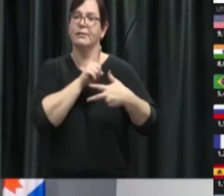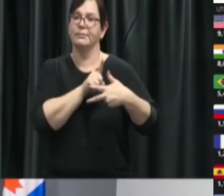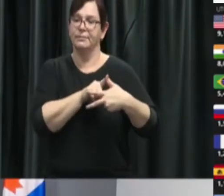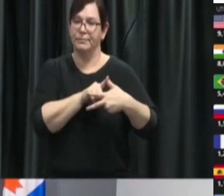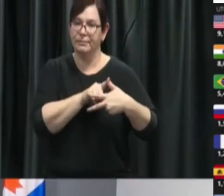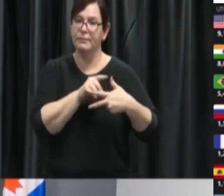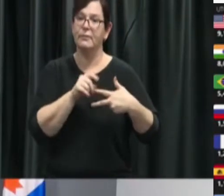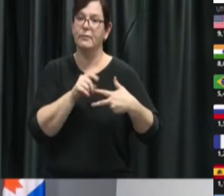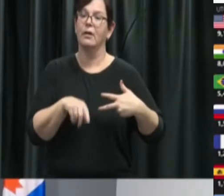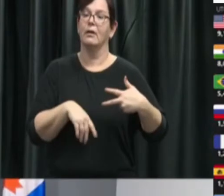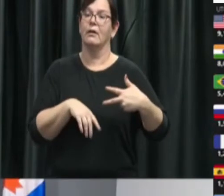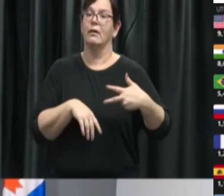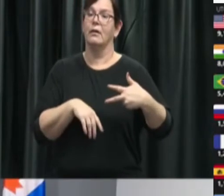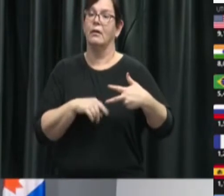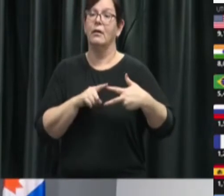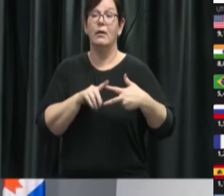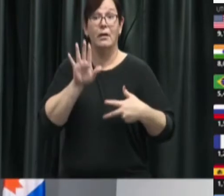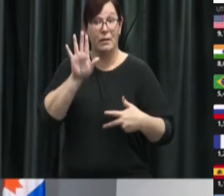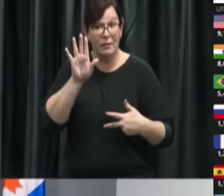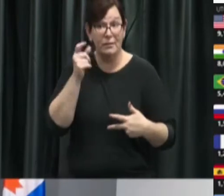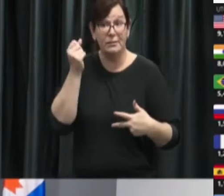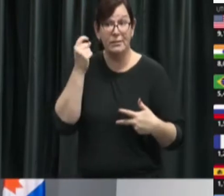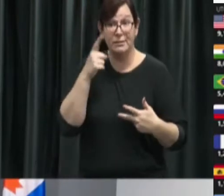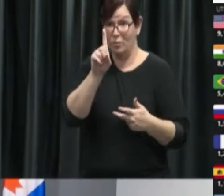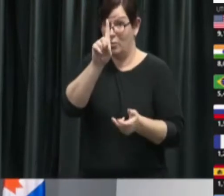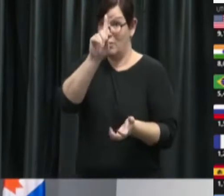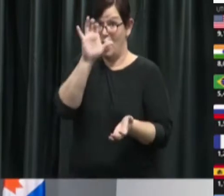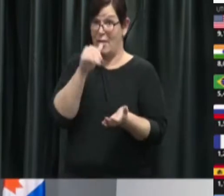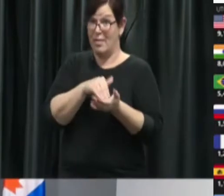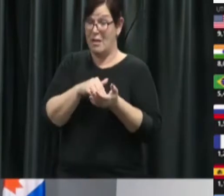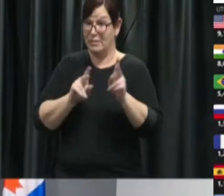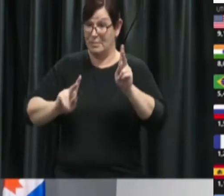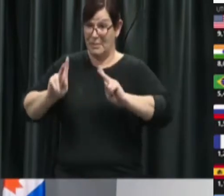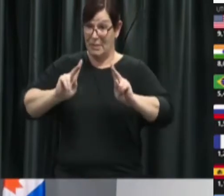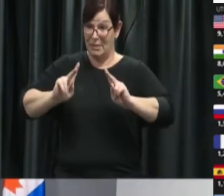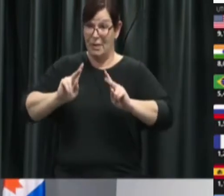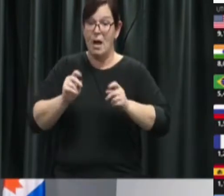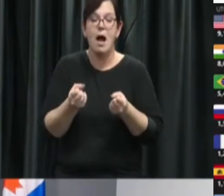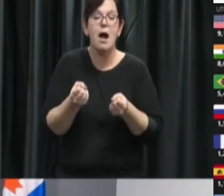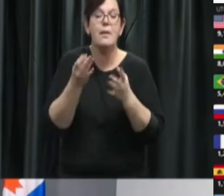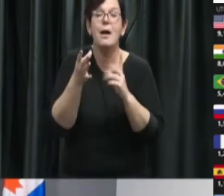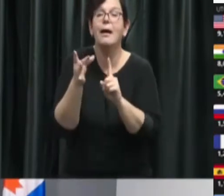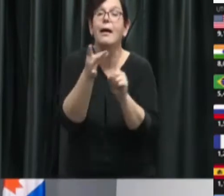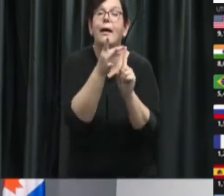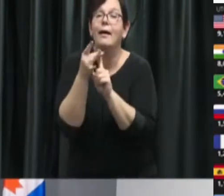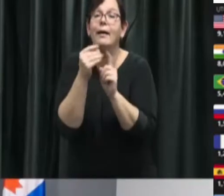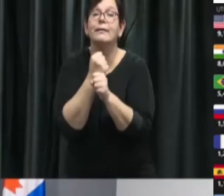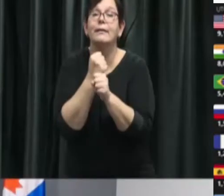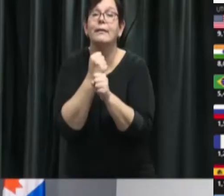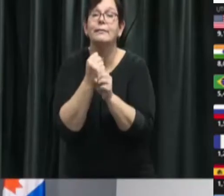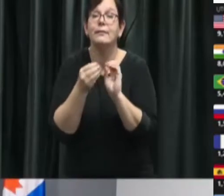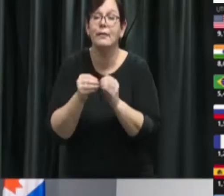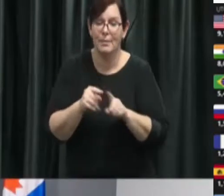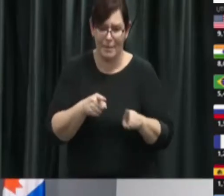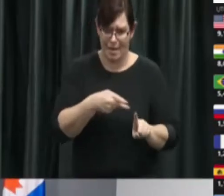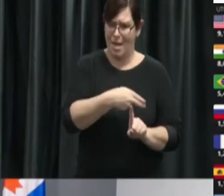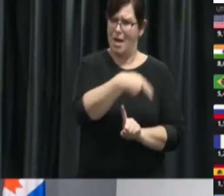is the case rate per 100,000 people. While the overall Toronto case rate has been